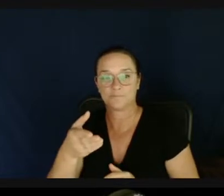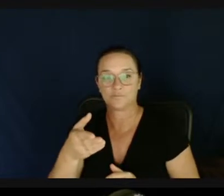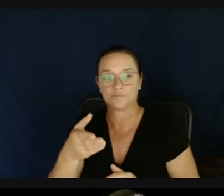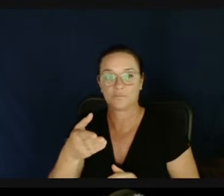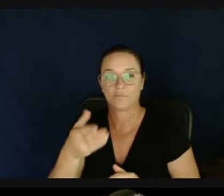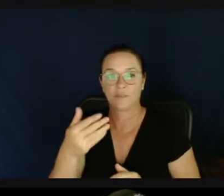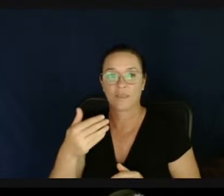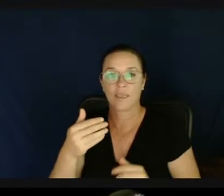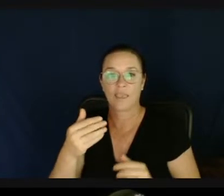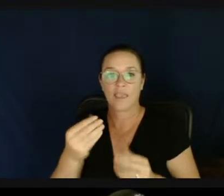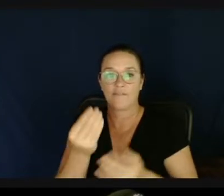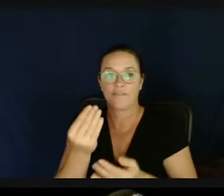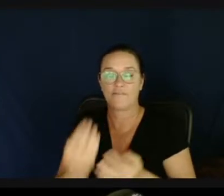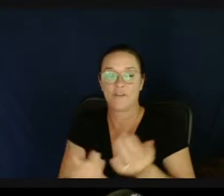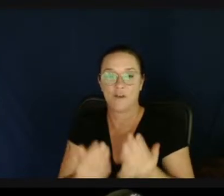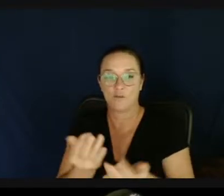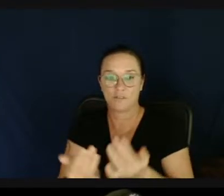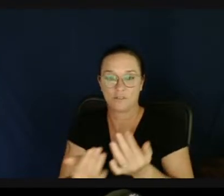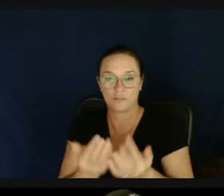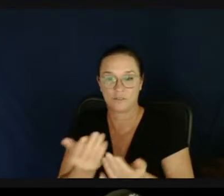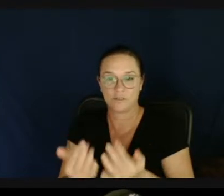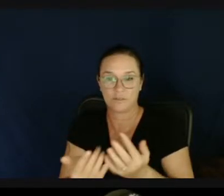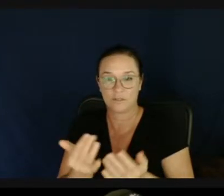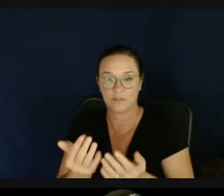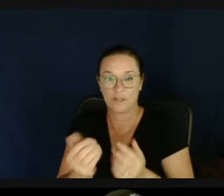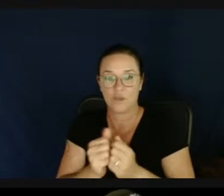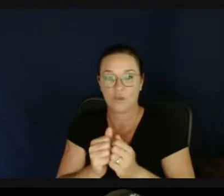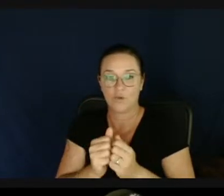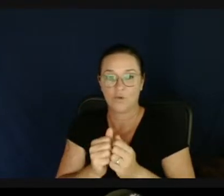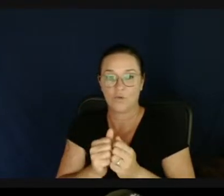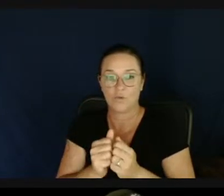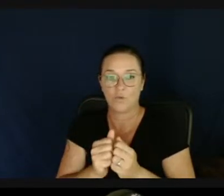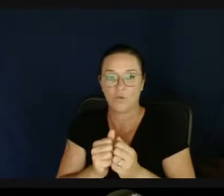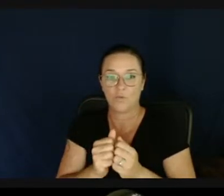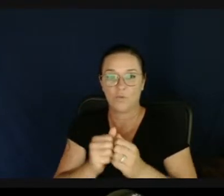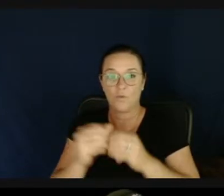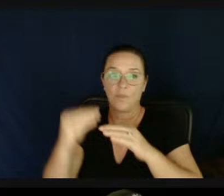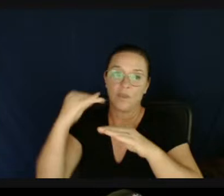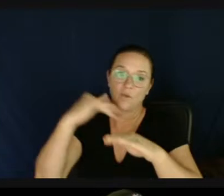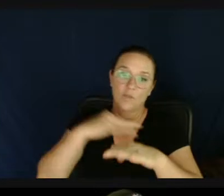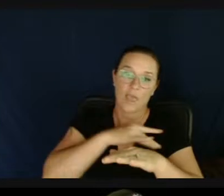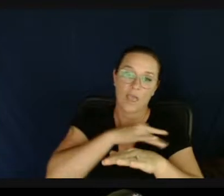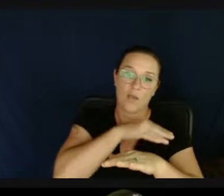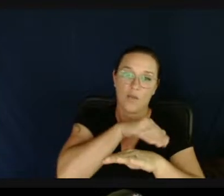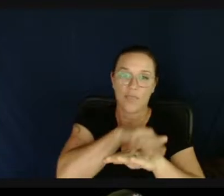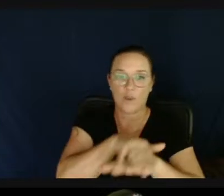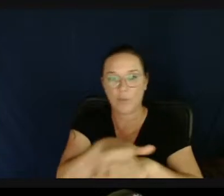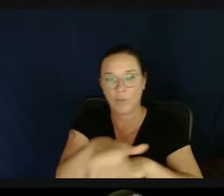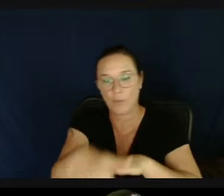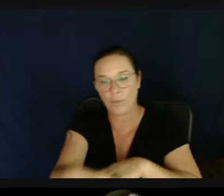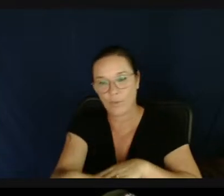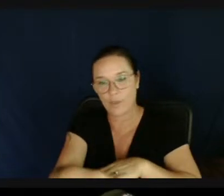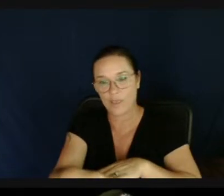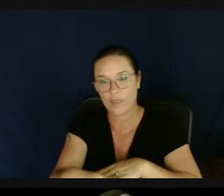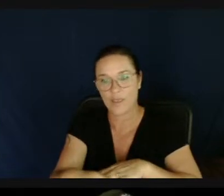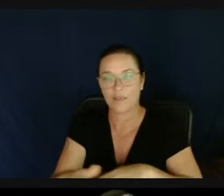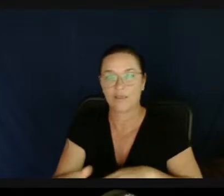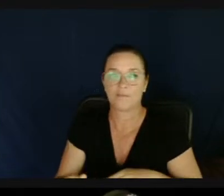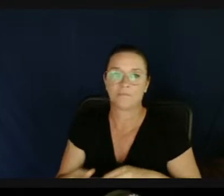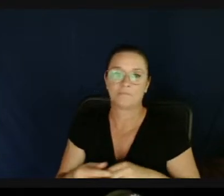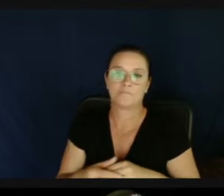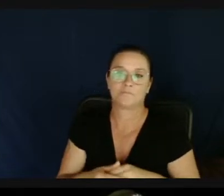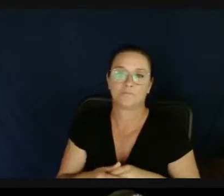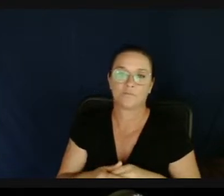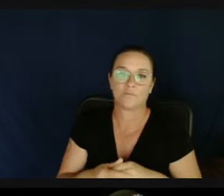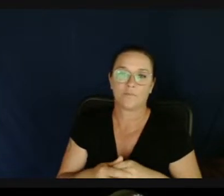low fountain right there with that stream of lava draining back into the vent, because in this case, it was erupting into this